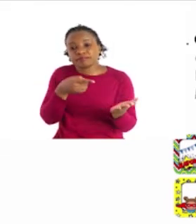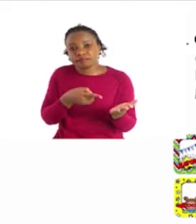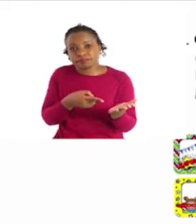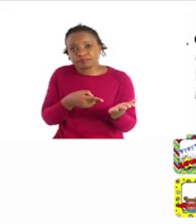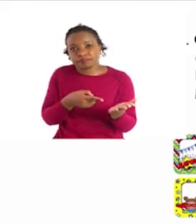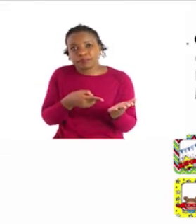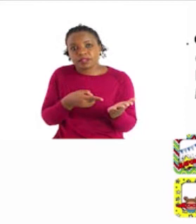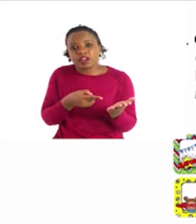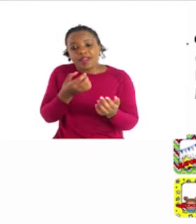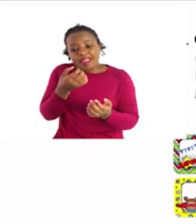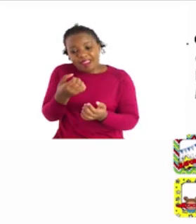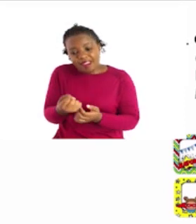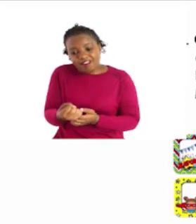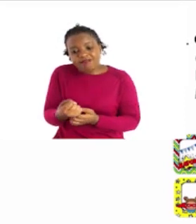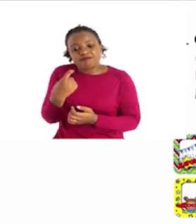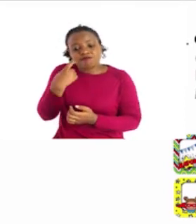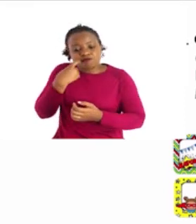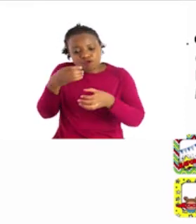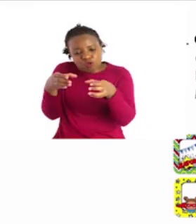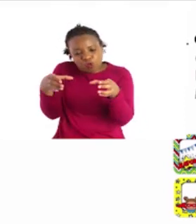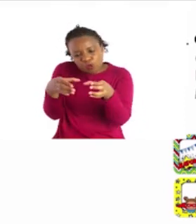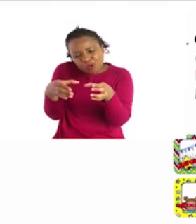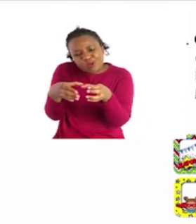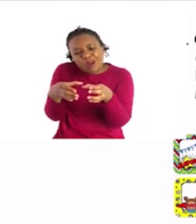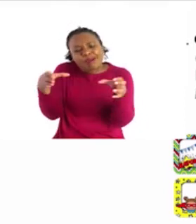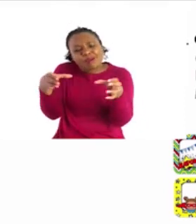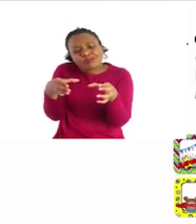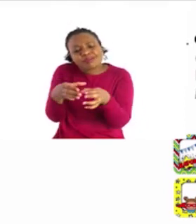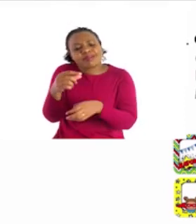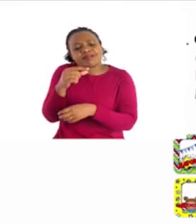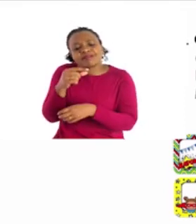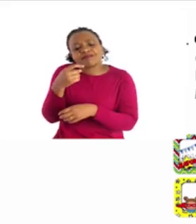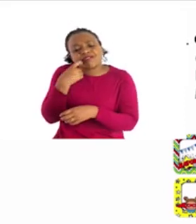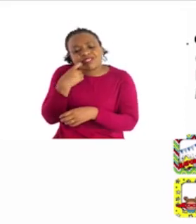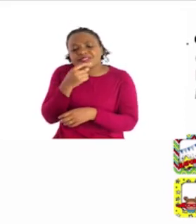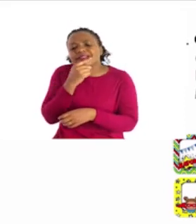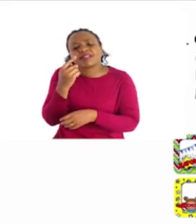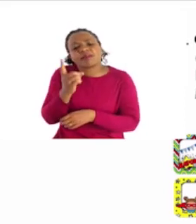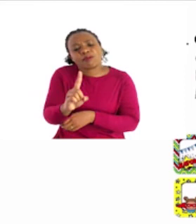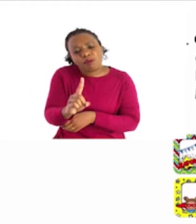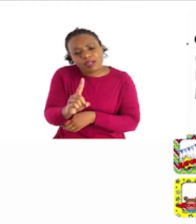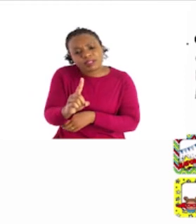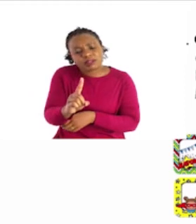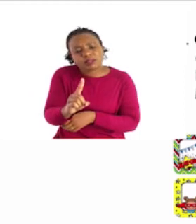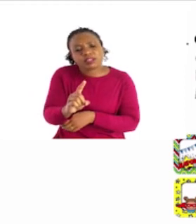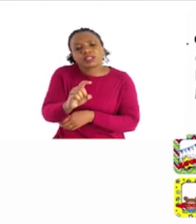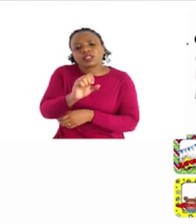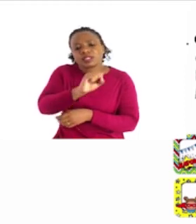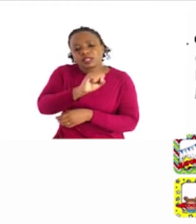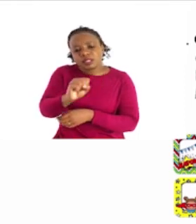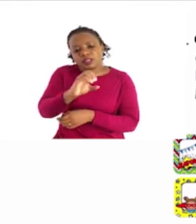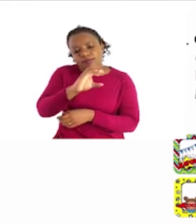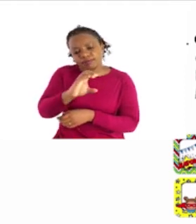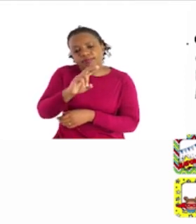have a group of fish there. Now, what name do we give to fish when they are in a group? A school